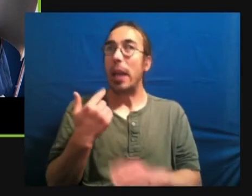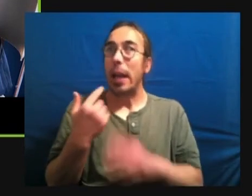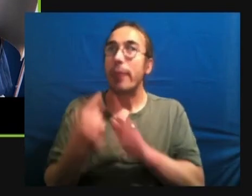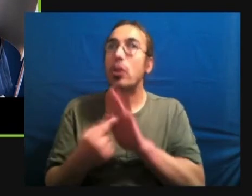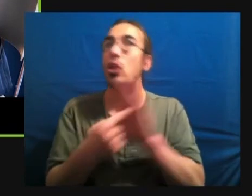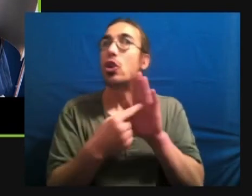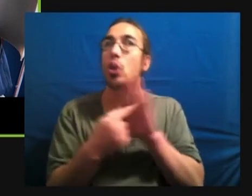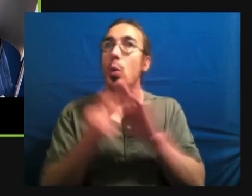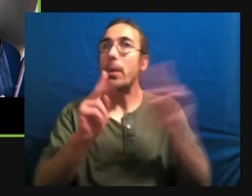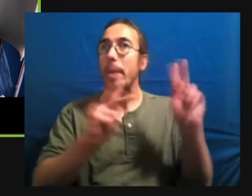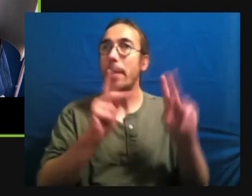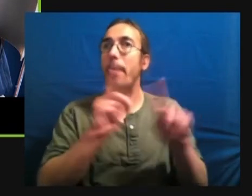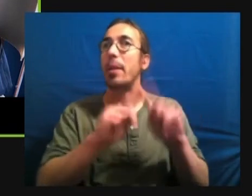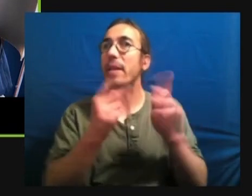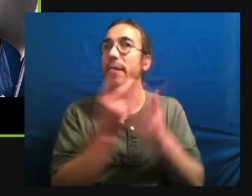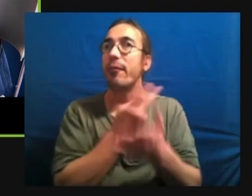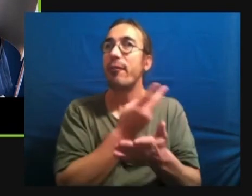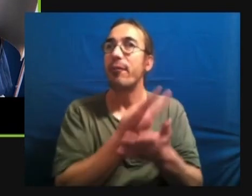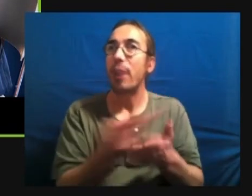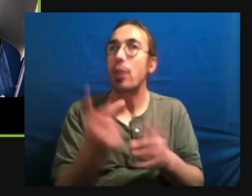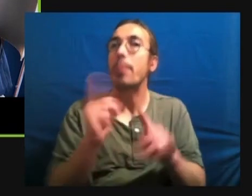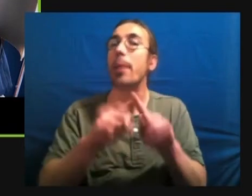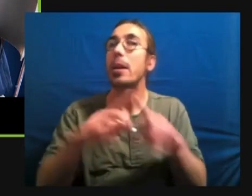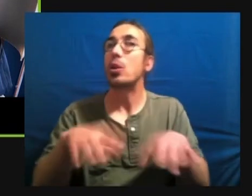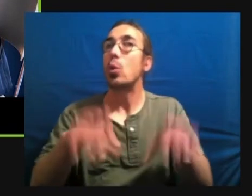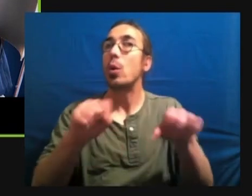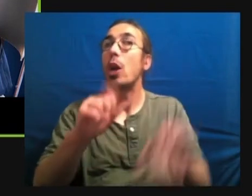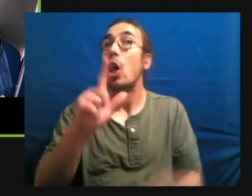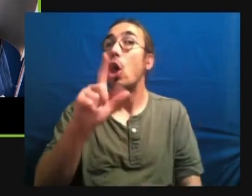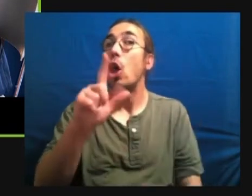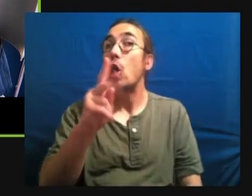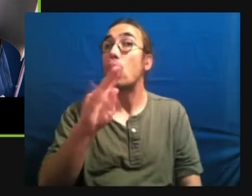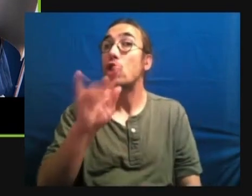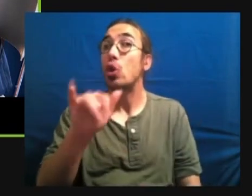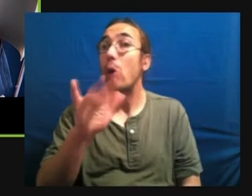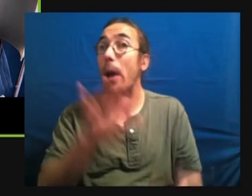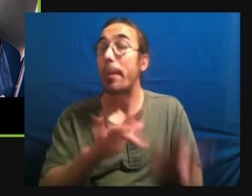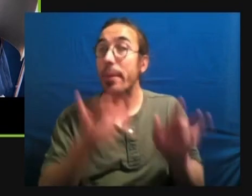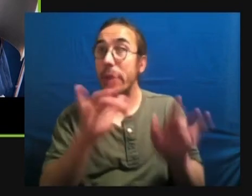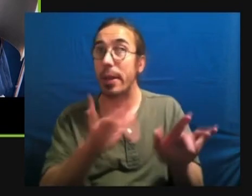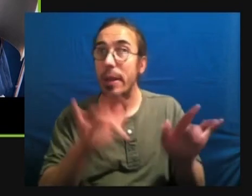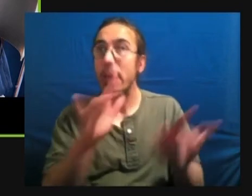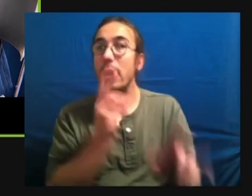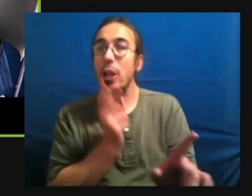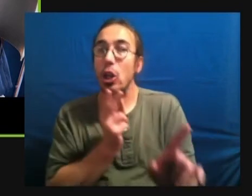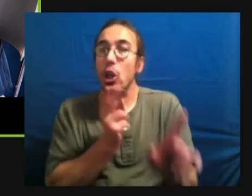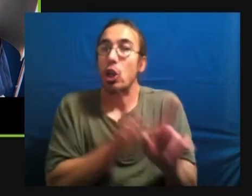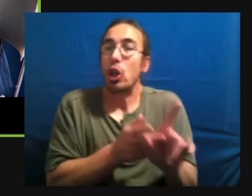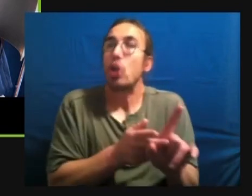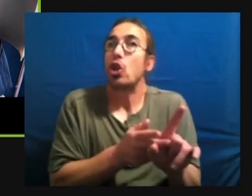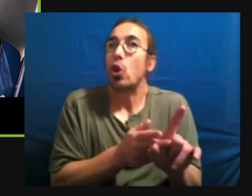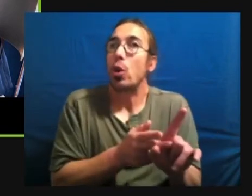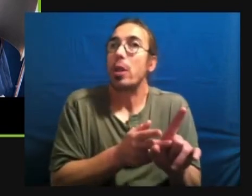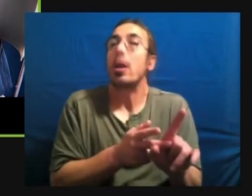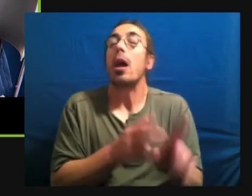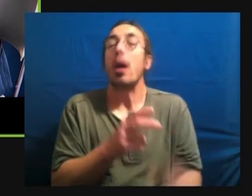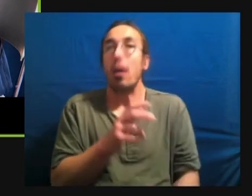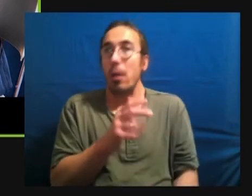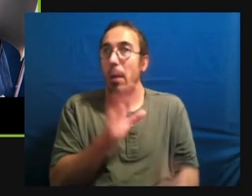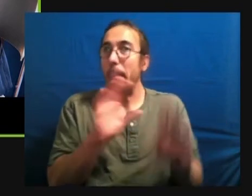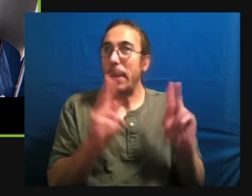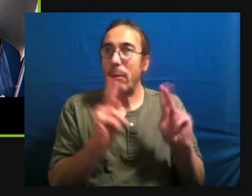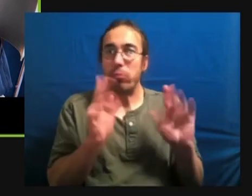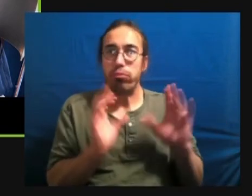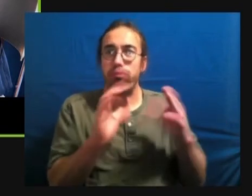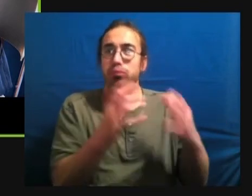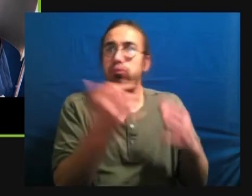logical empathy, attending seminars, conducting research, and analysing previous efforts for citywide initiatives. As a gesture of collaborative empathy,